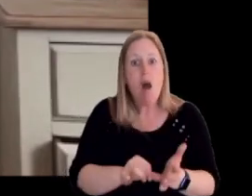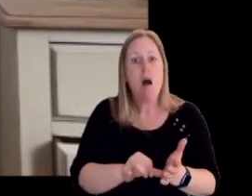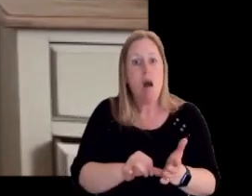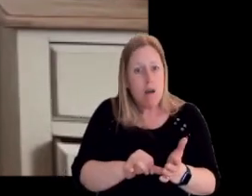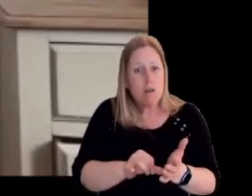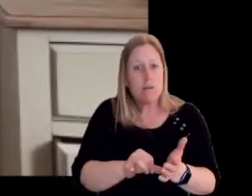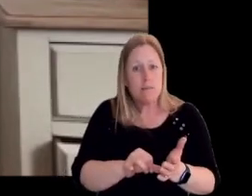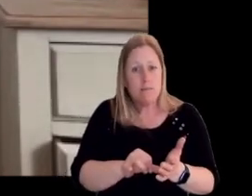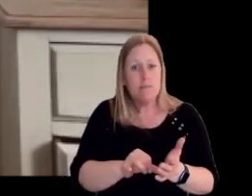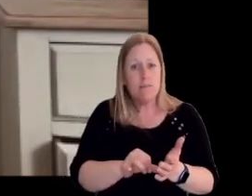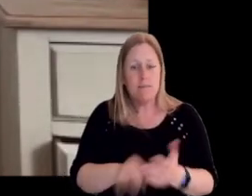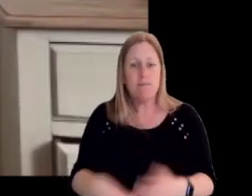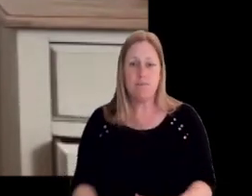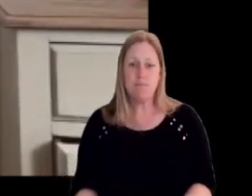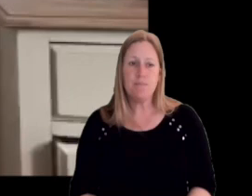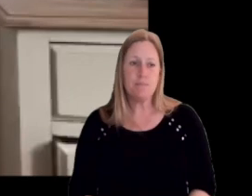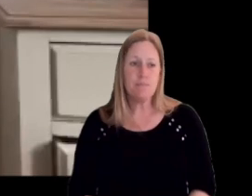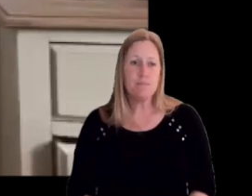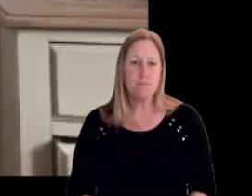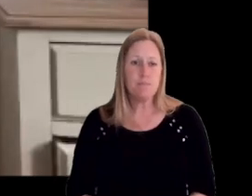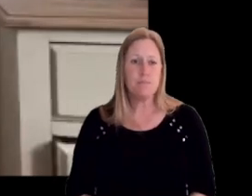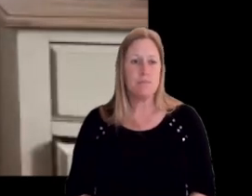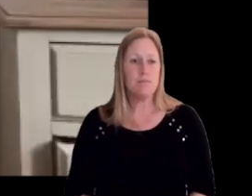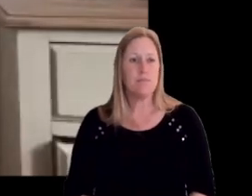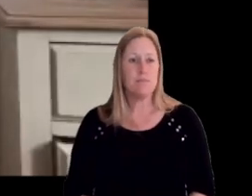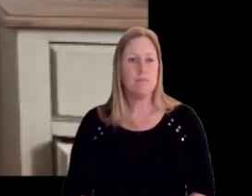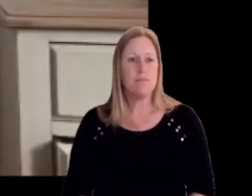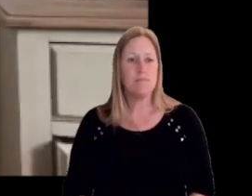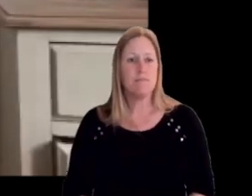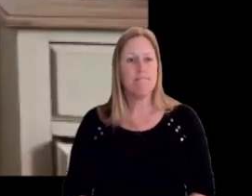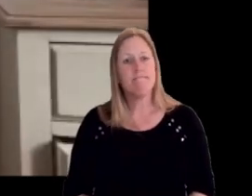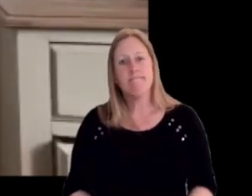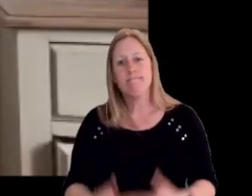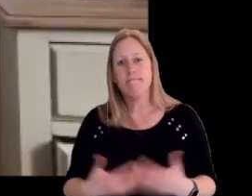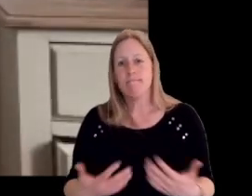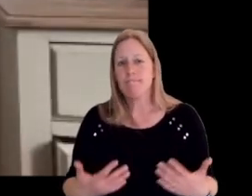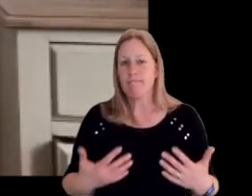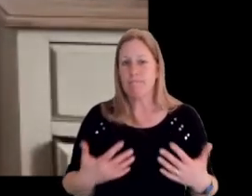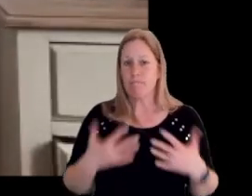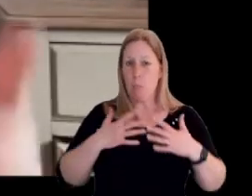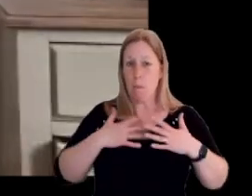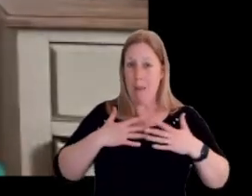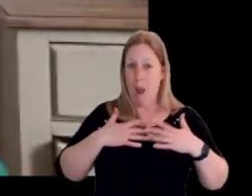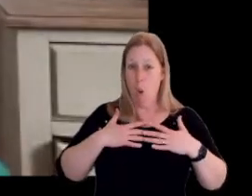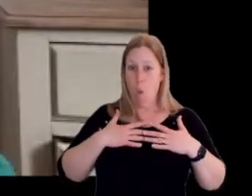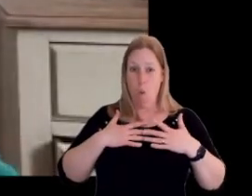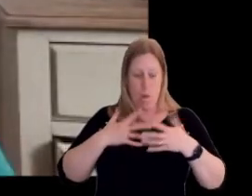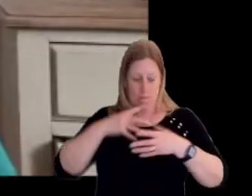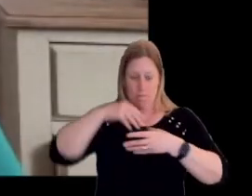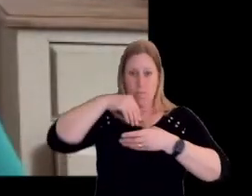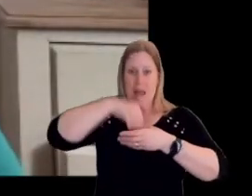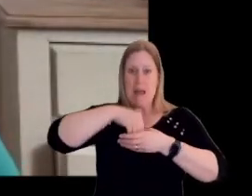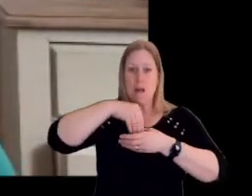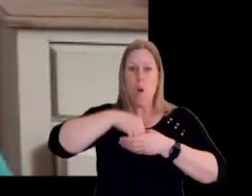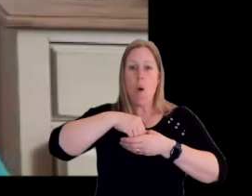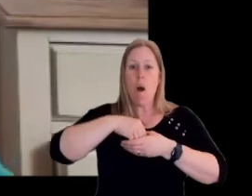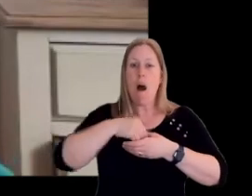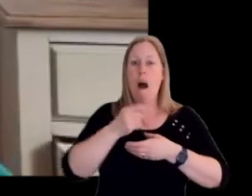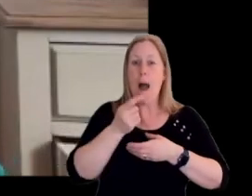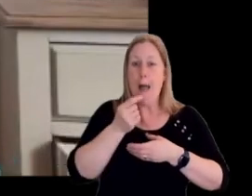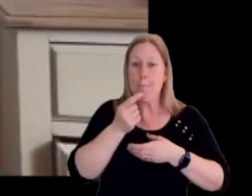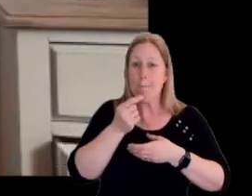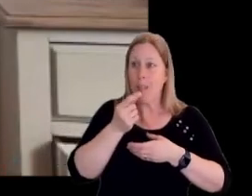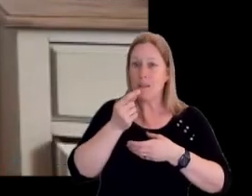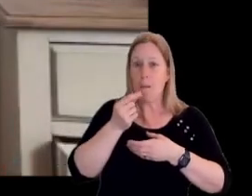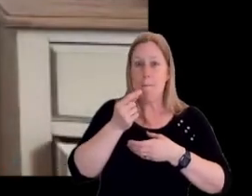hard. It is really hard. And because, my own internalized